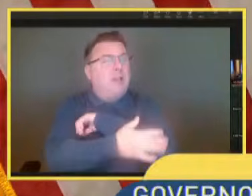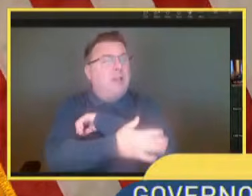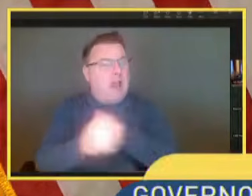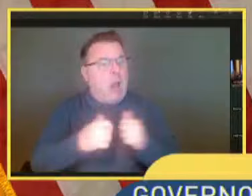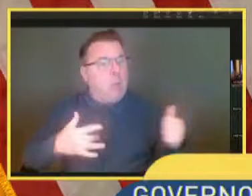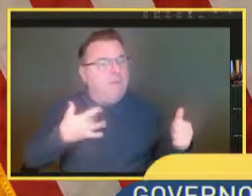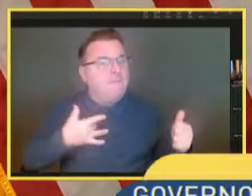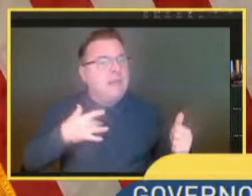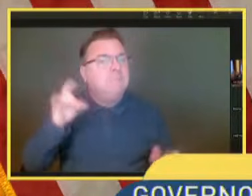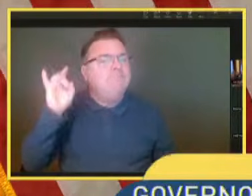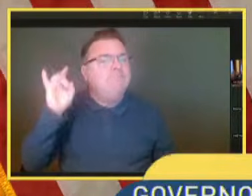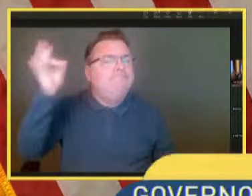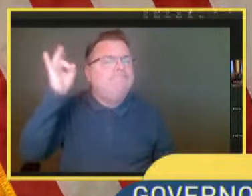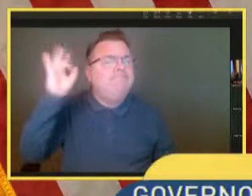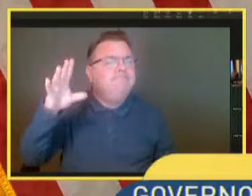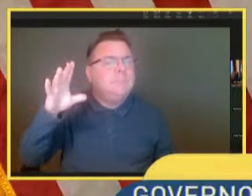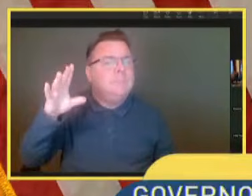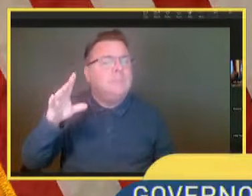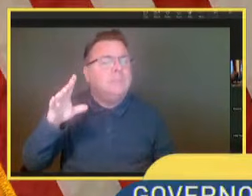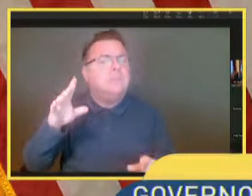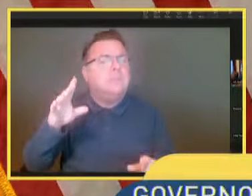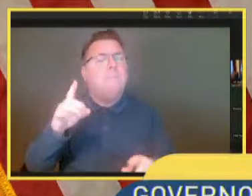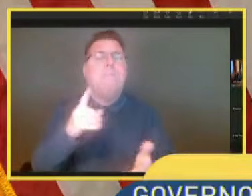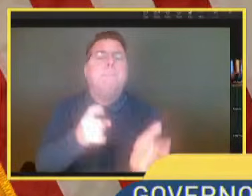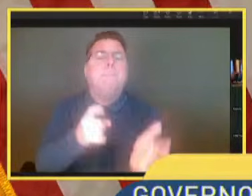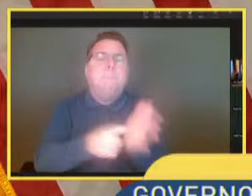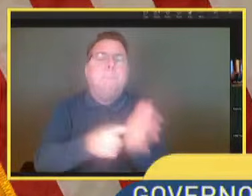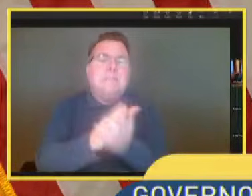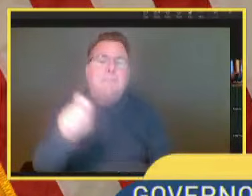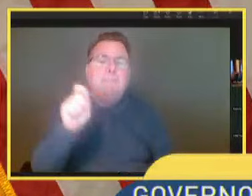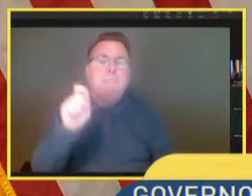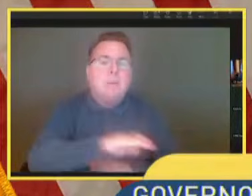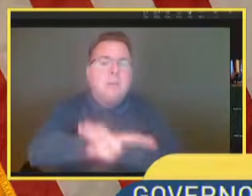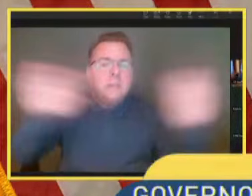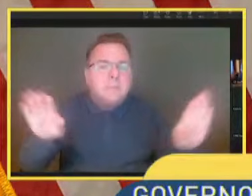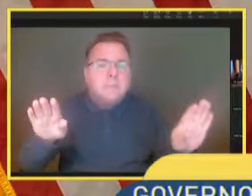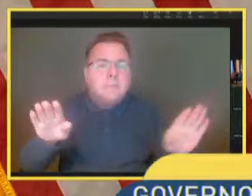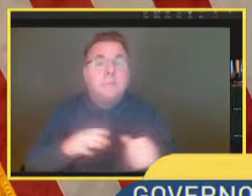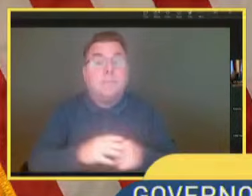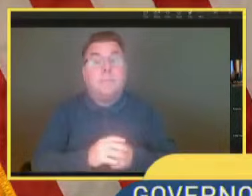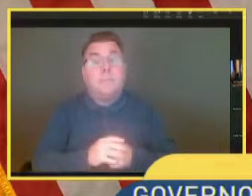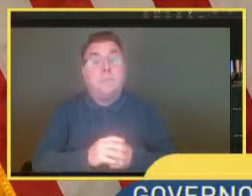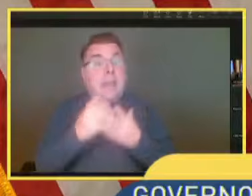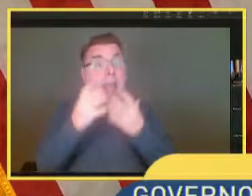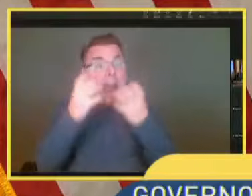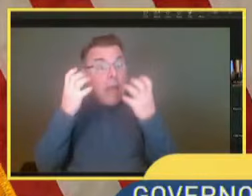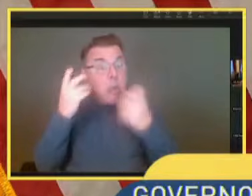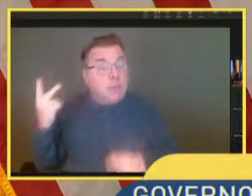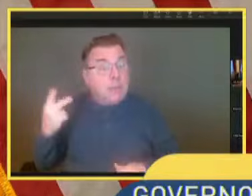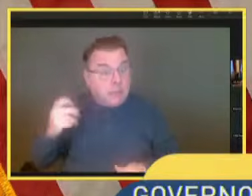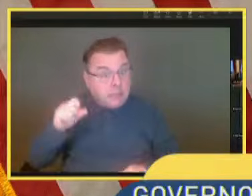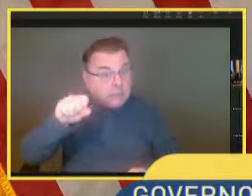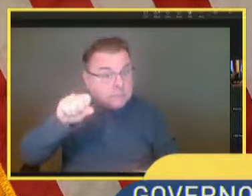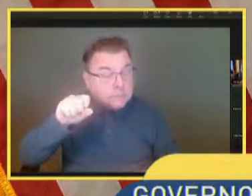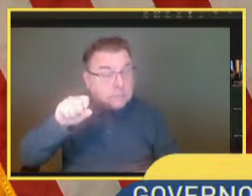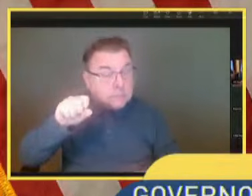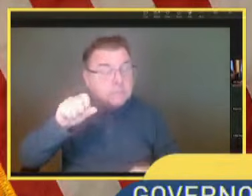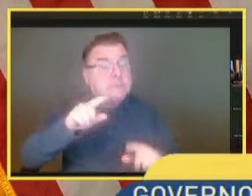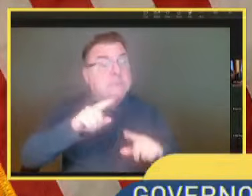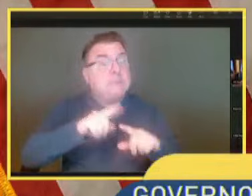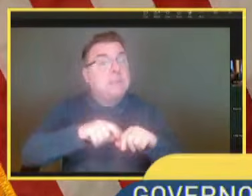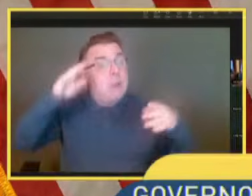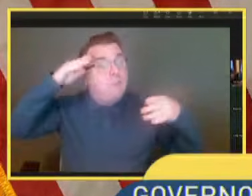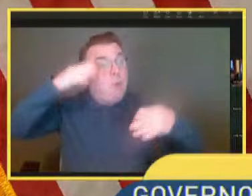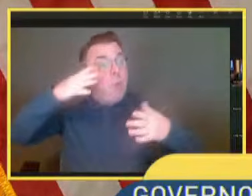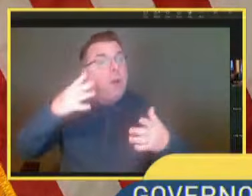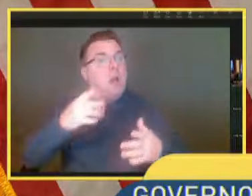outrageous in the extreme, and it has to stop. As angry as we both are, we are focused on preparing